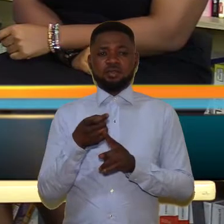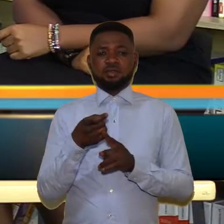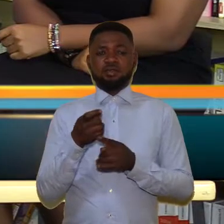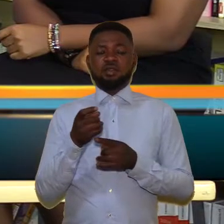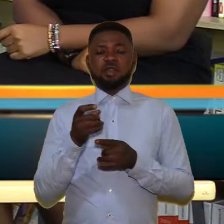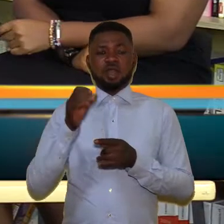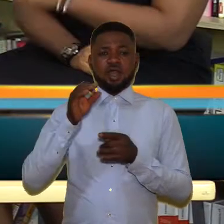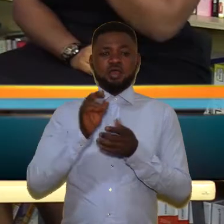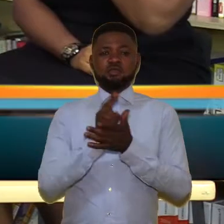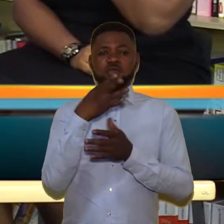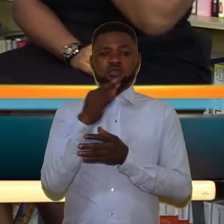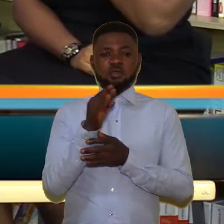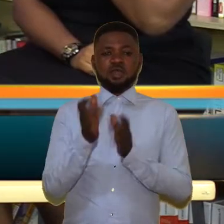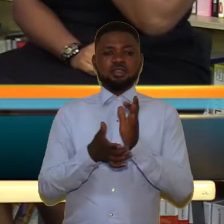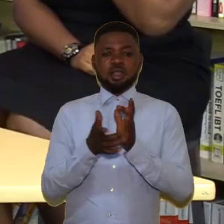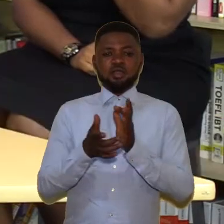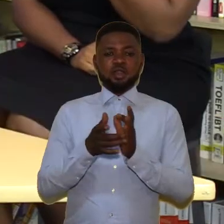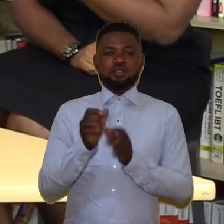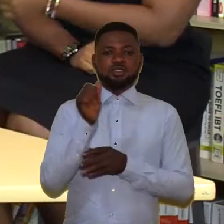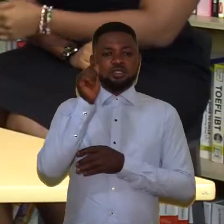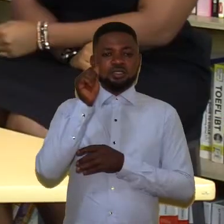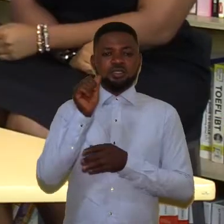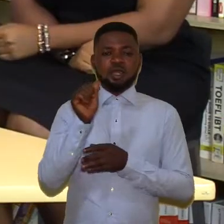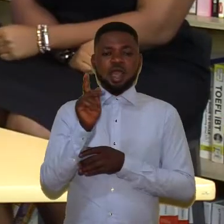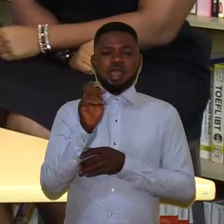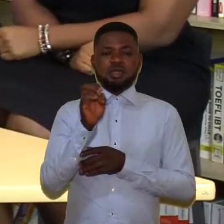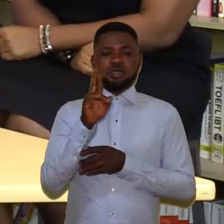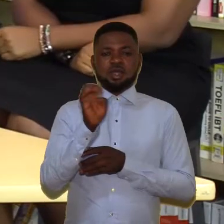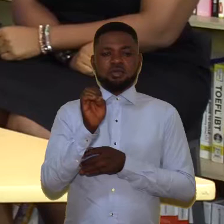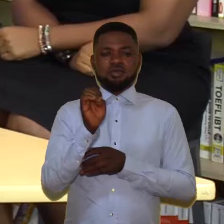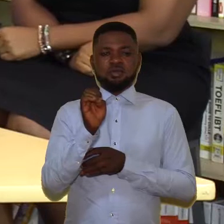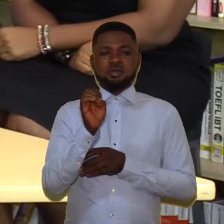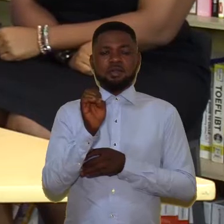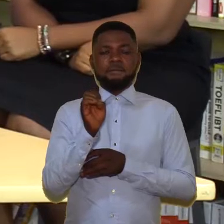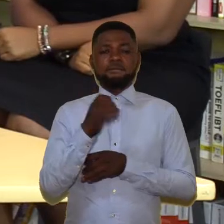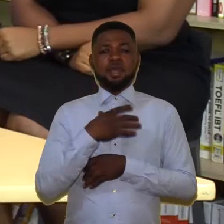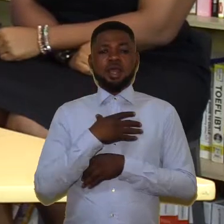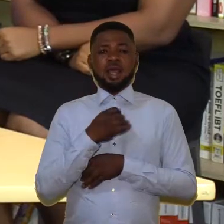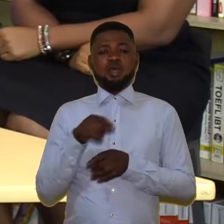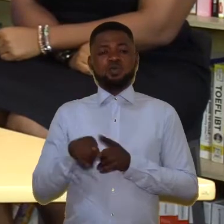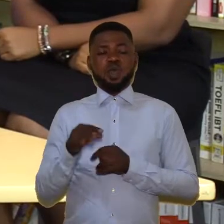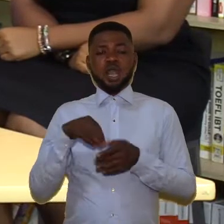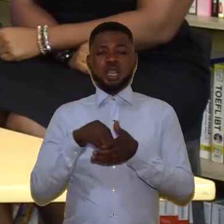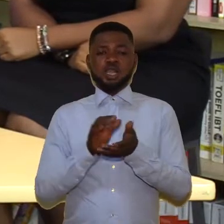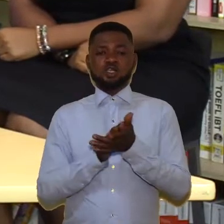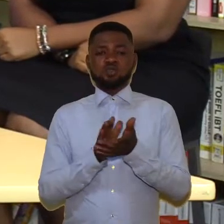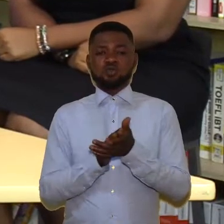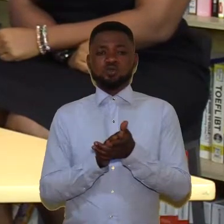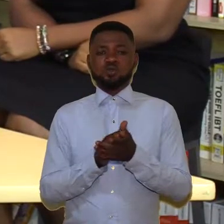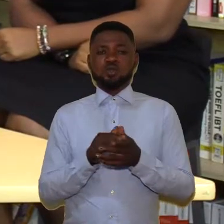the Federal University of Technology, Akure. Congratulations. That's wonderful. Thank you, ma. And while in